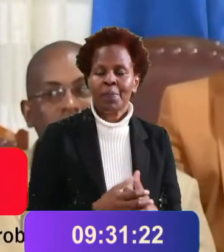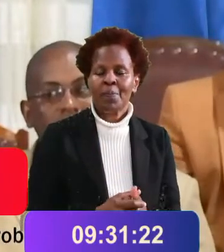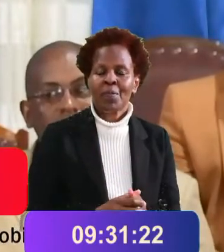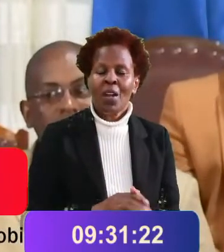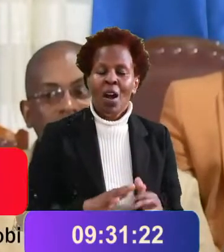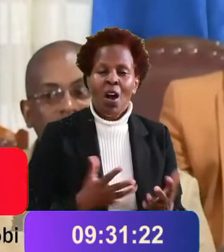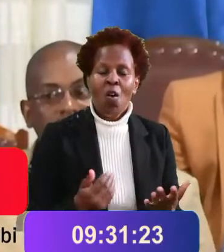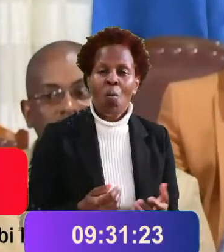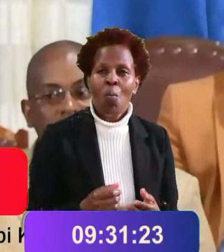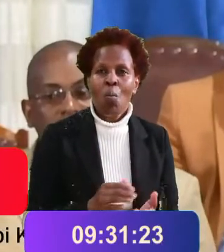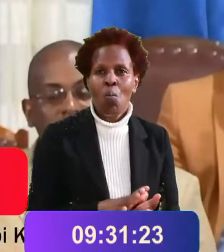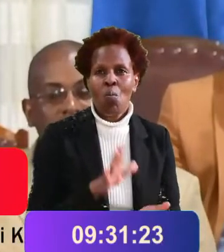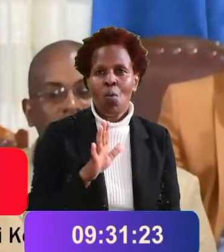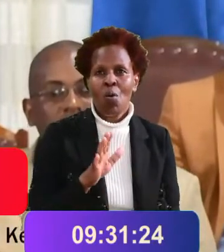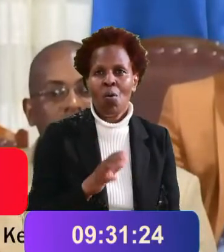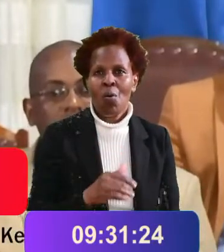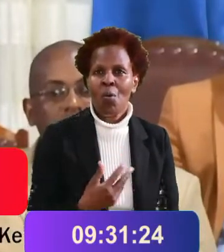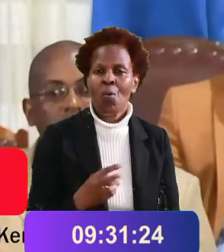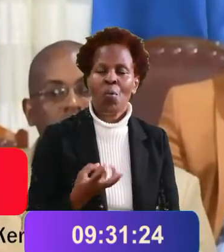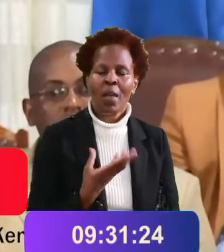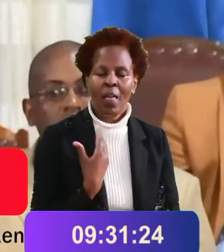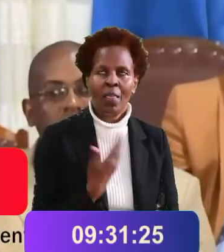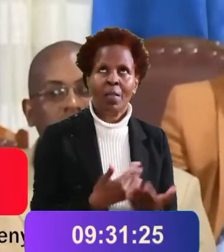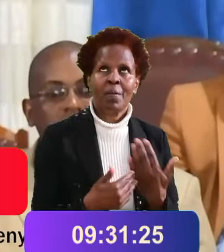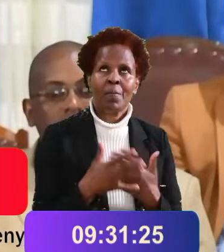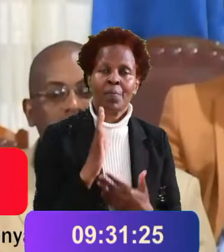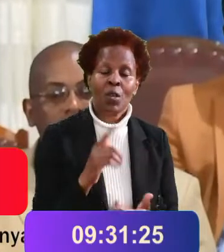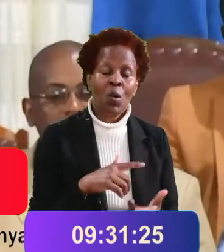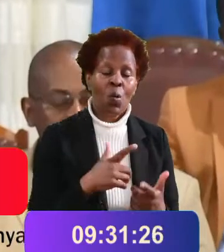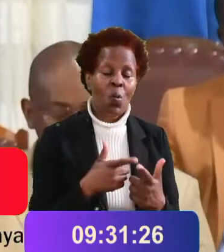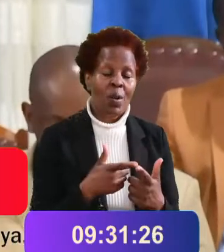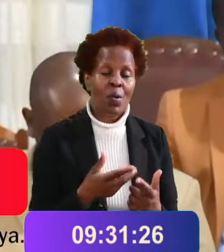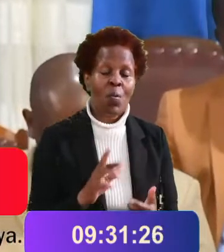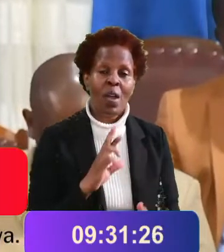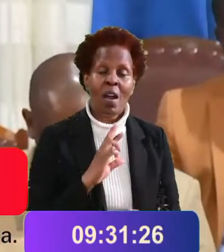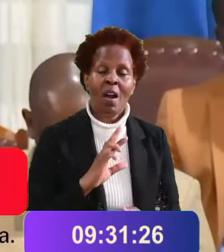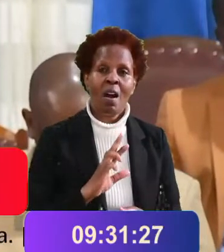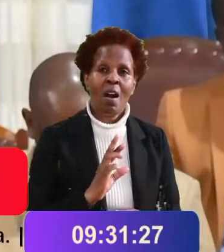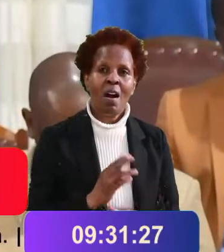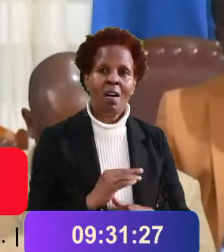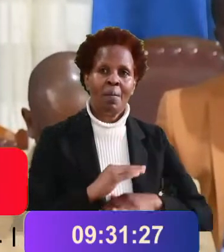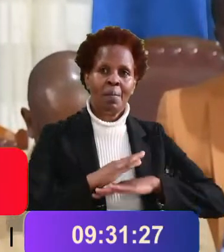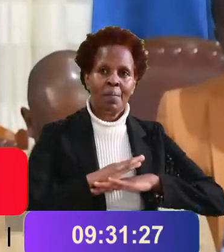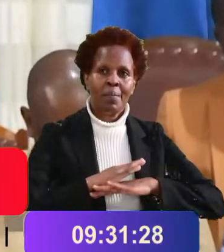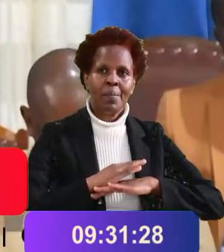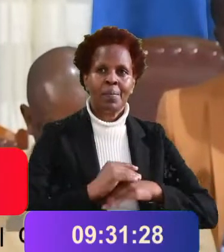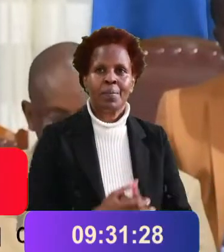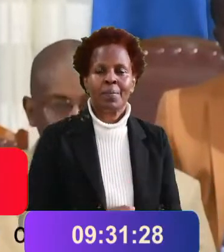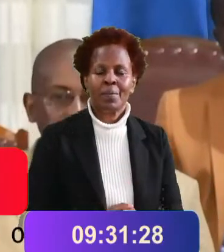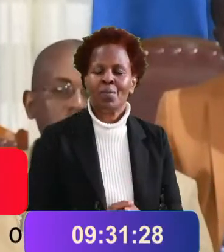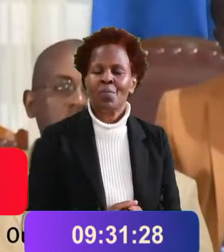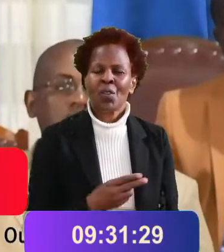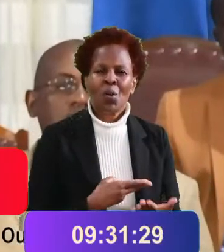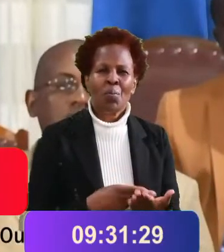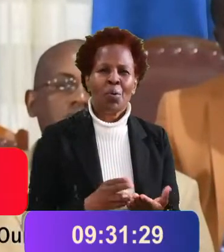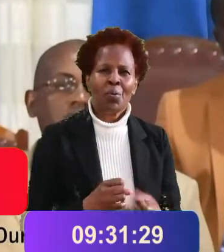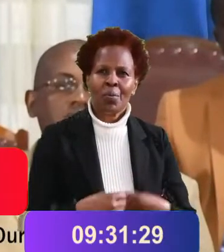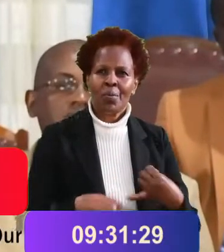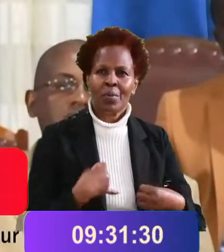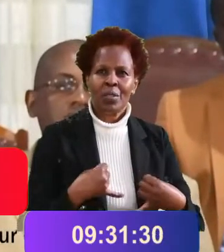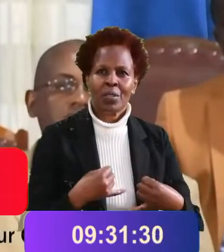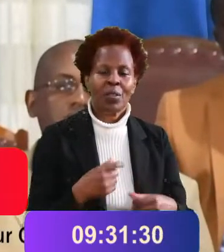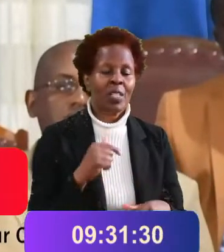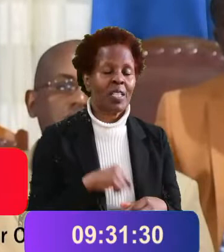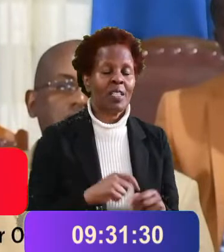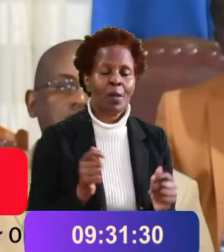how much more should we thank God when we are in gain? Pure joy in